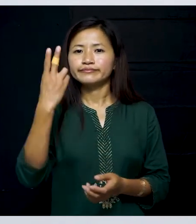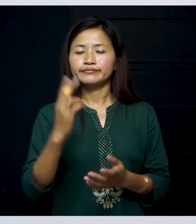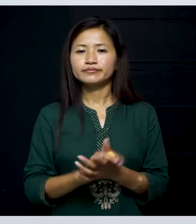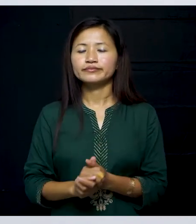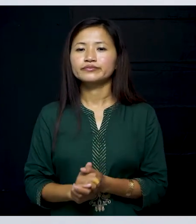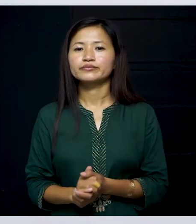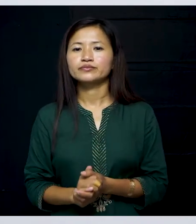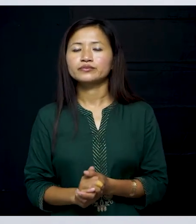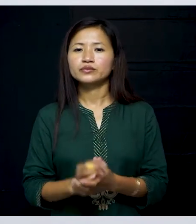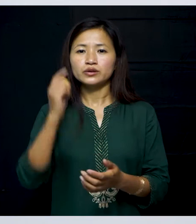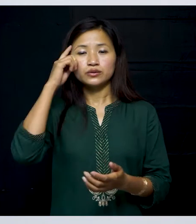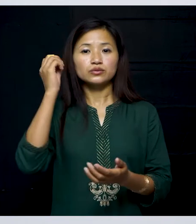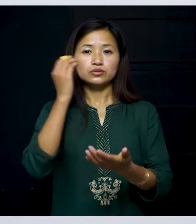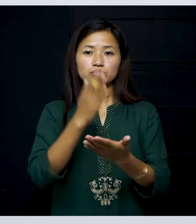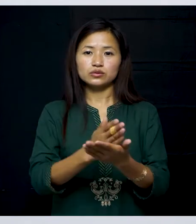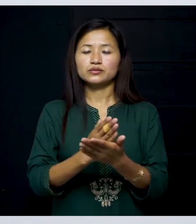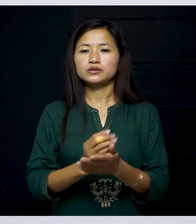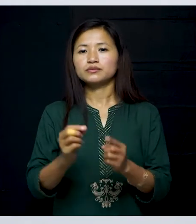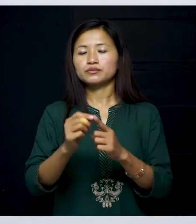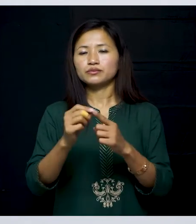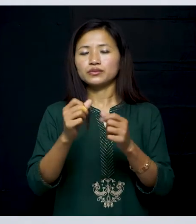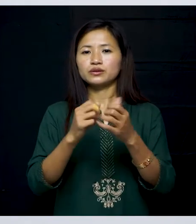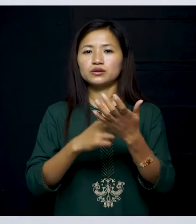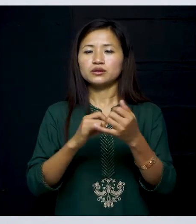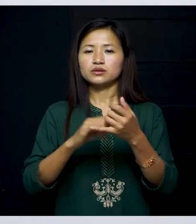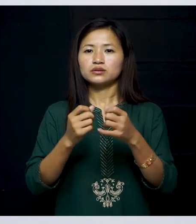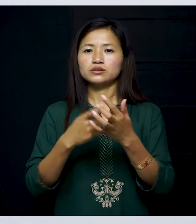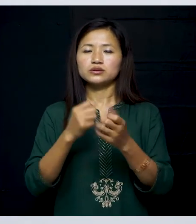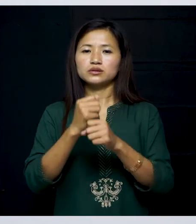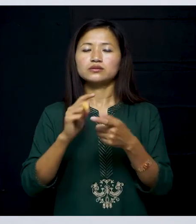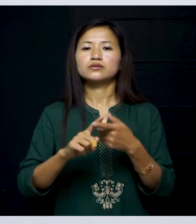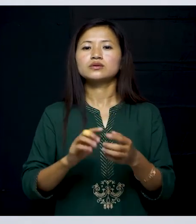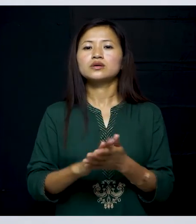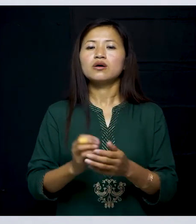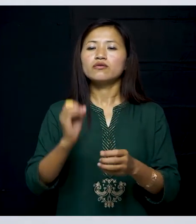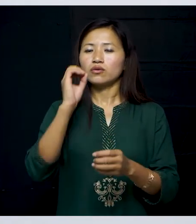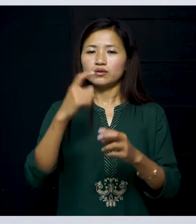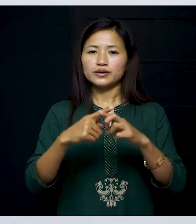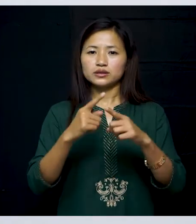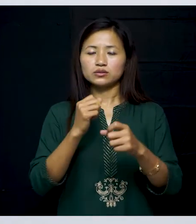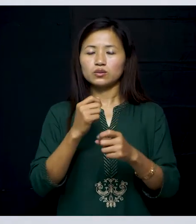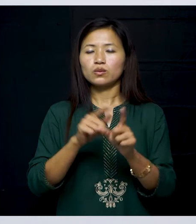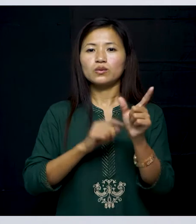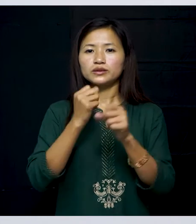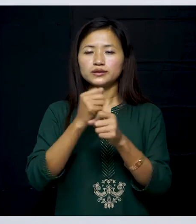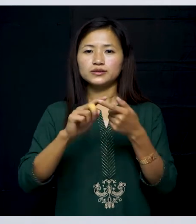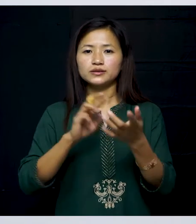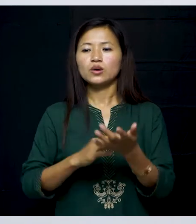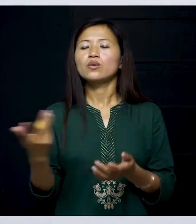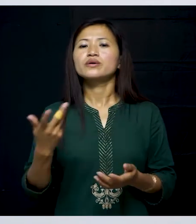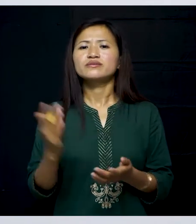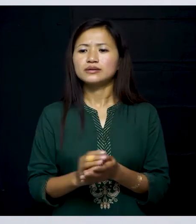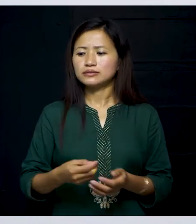is to stop the passage of oxygen. Okay, to stop the passage of oxygen into the area where there is